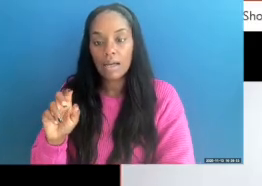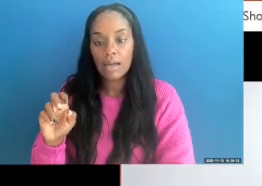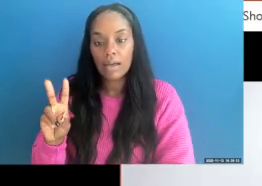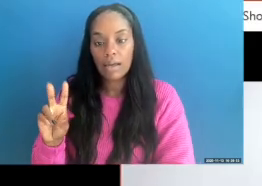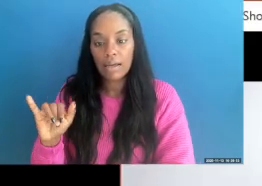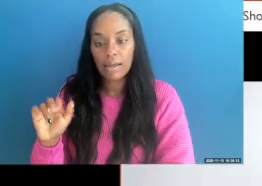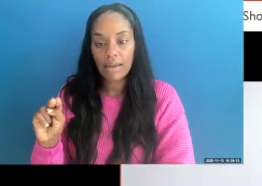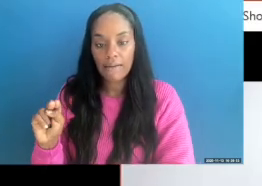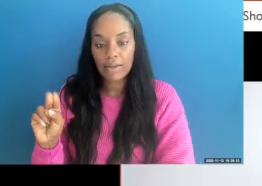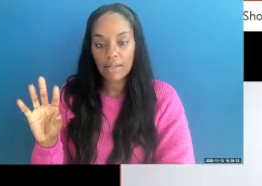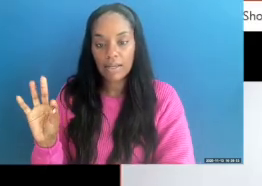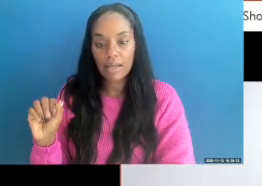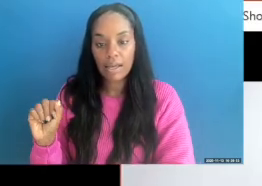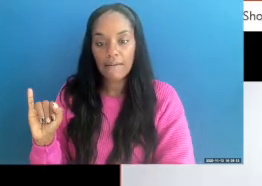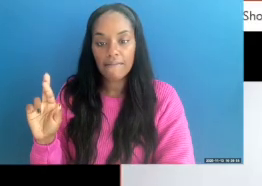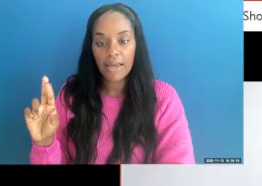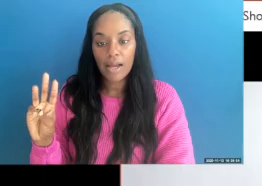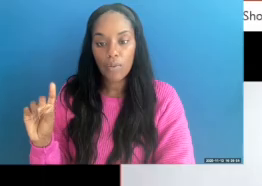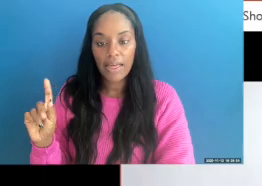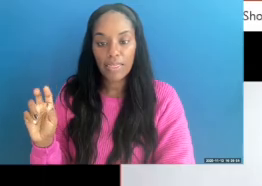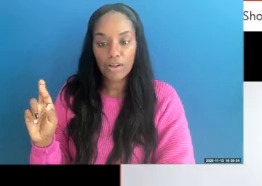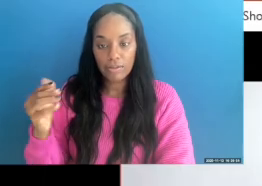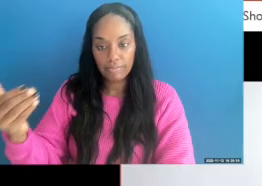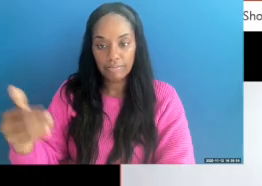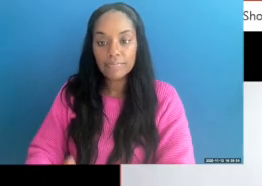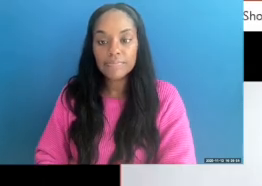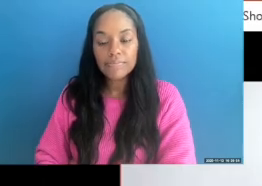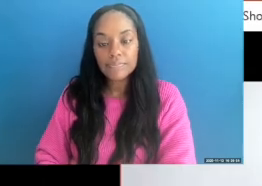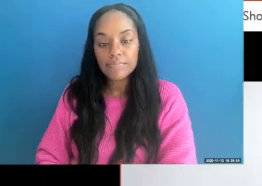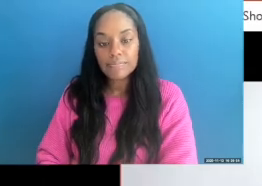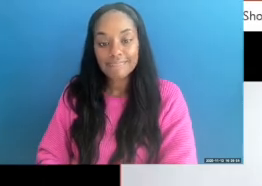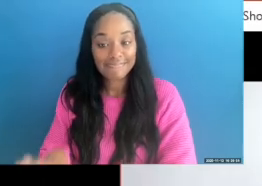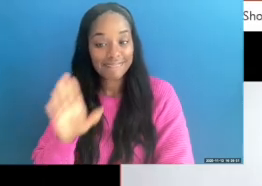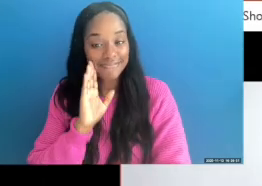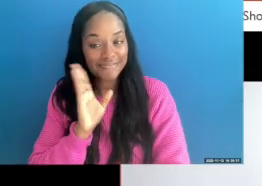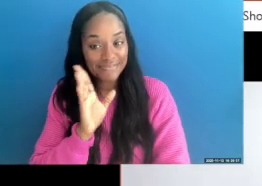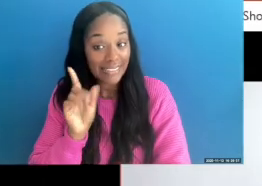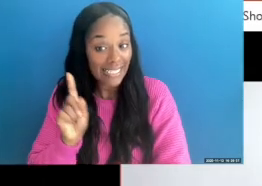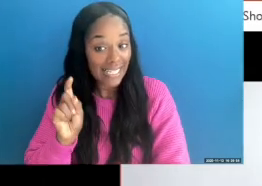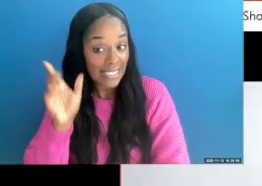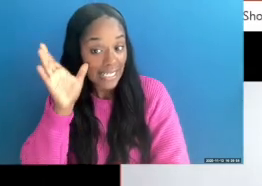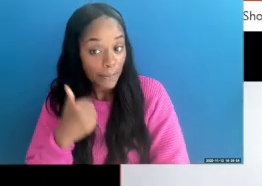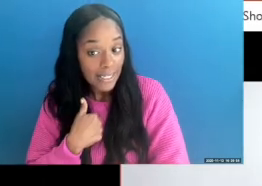Okay, next in the queue, Kevin Fairweather. Kevin, please go ahead.